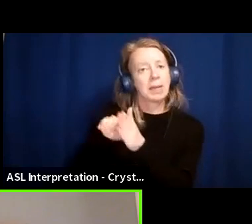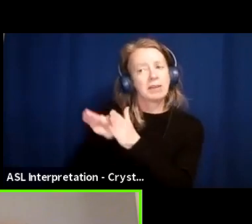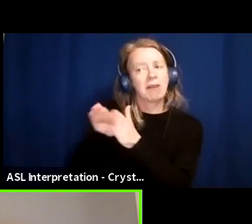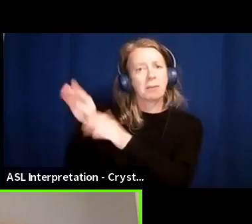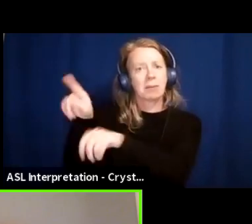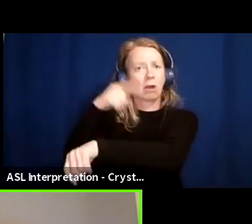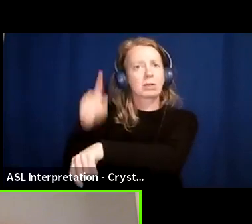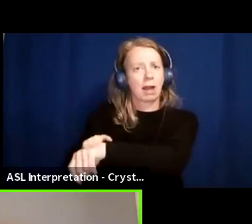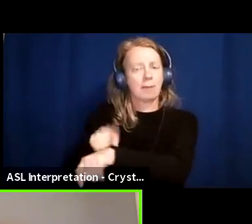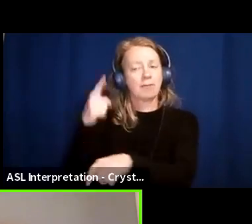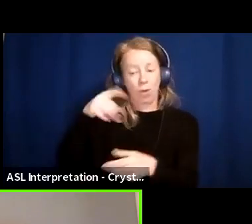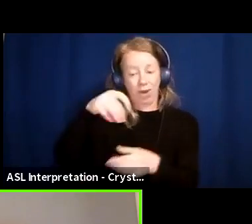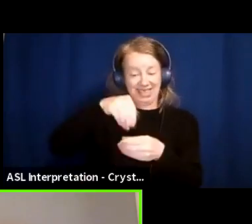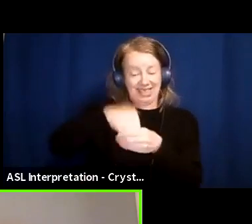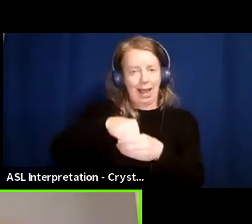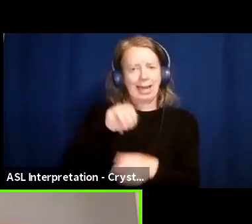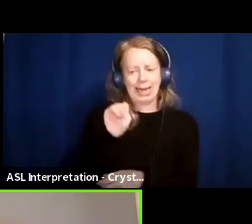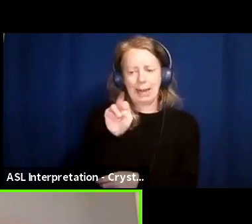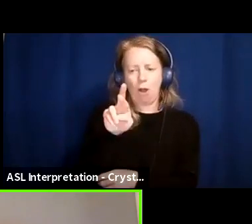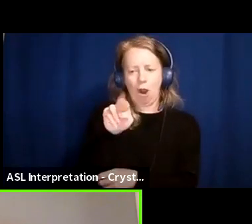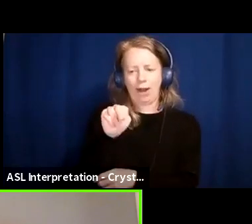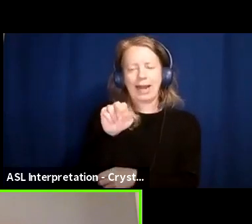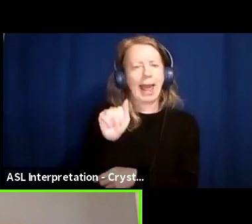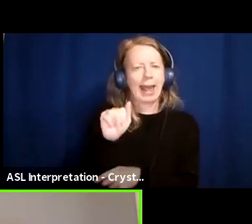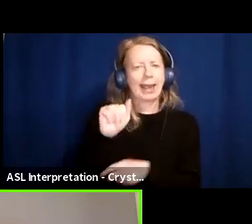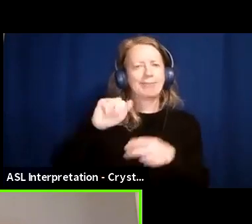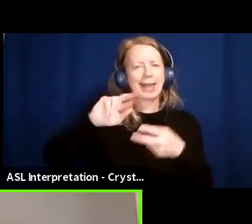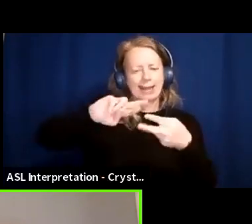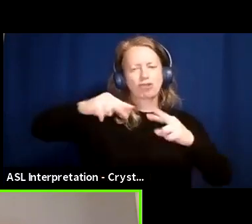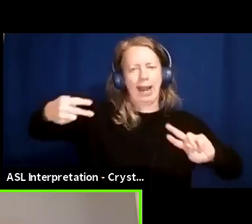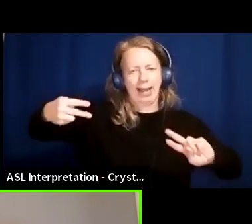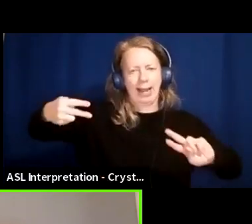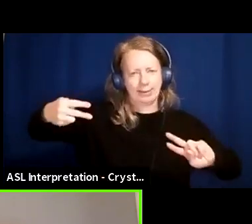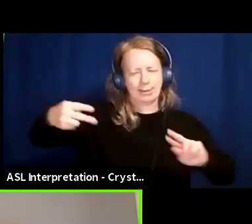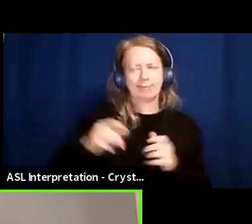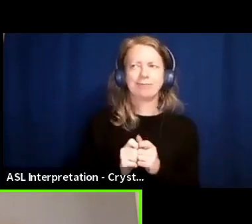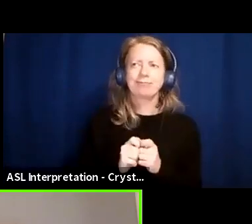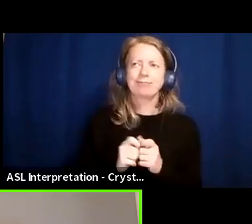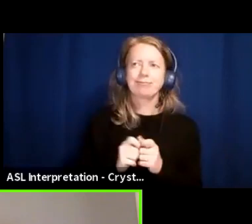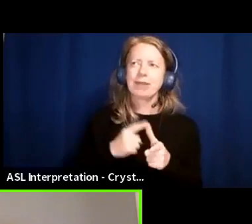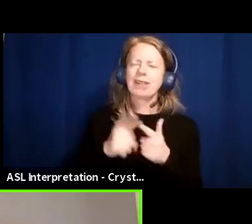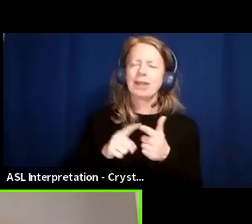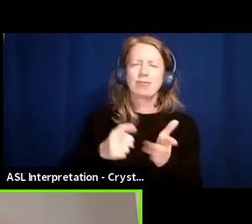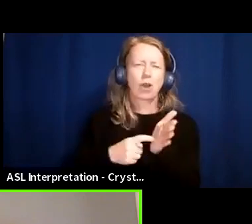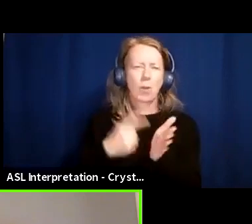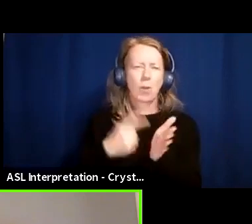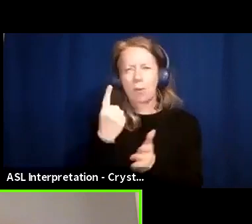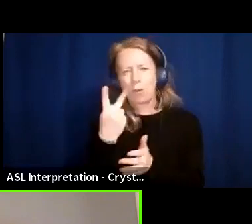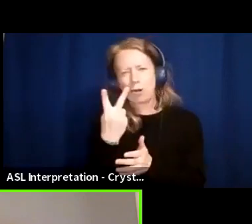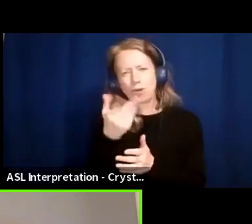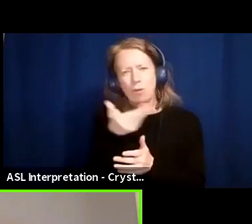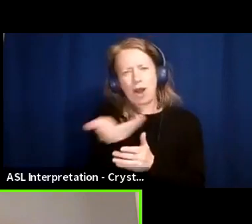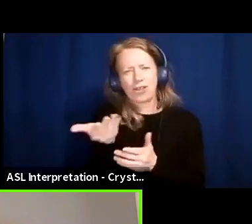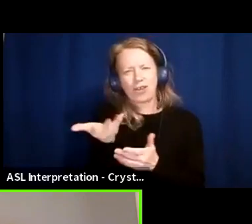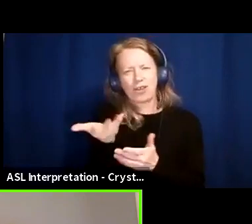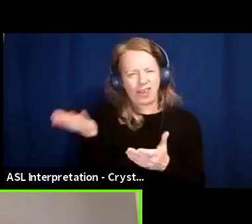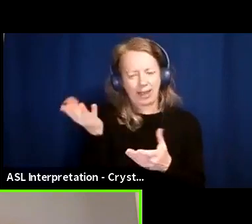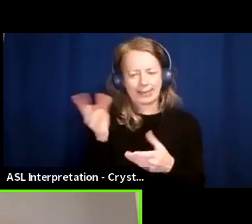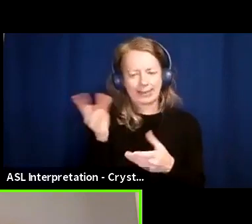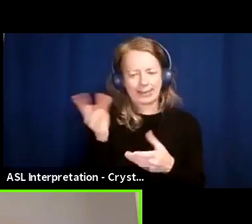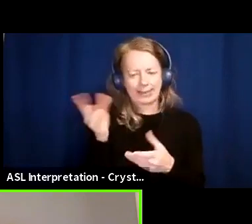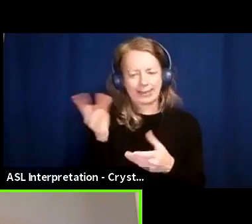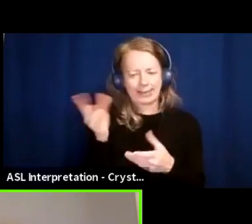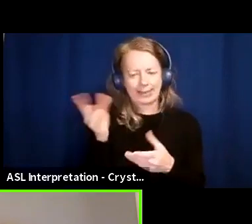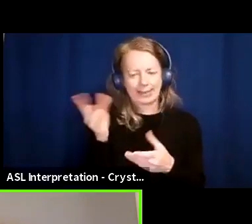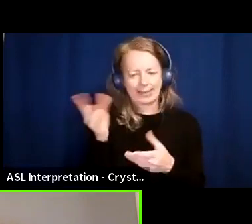mRNA strands, and then they have to put a couple other ingredients in there to keep it stable. mRNA by itself is